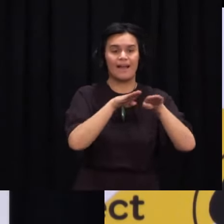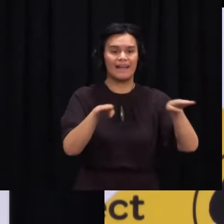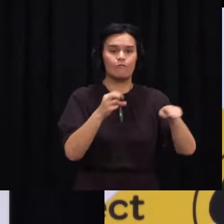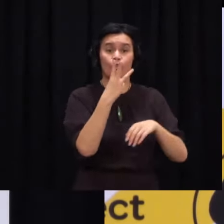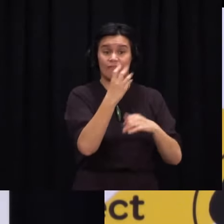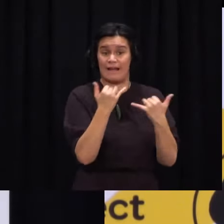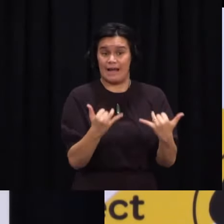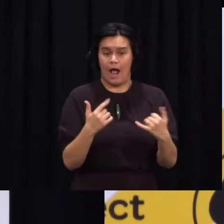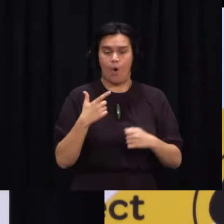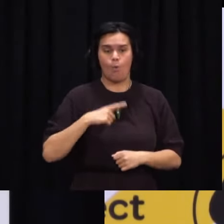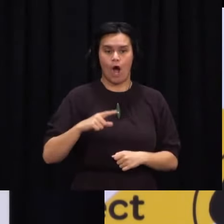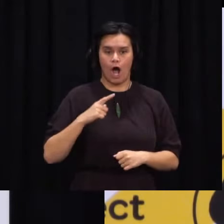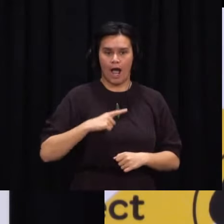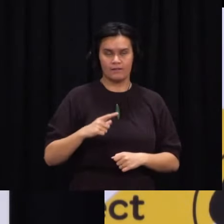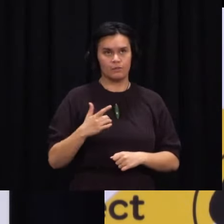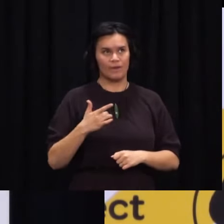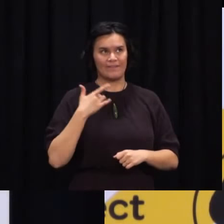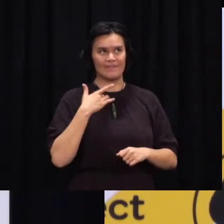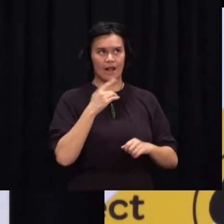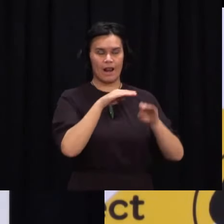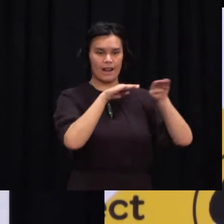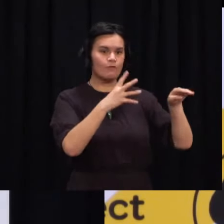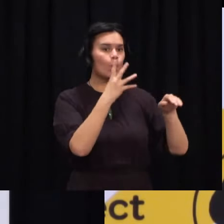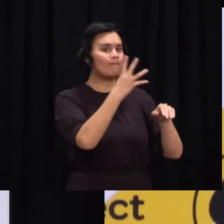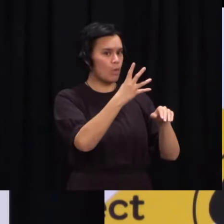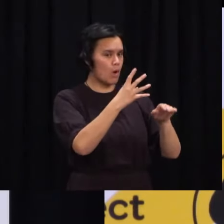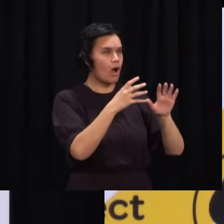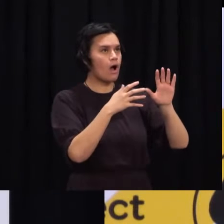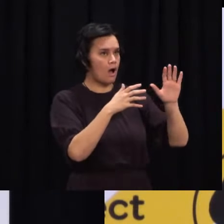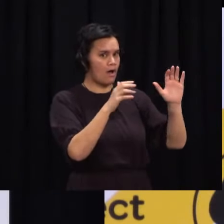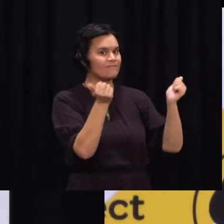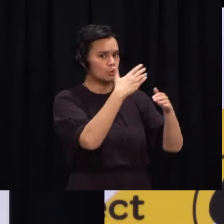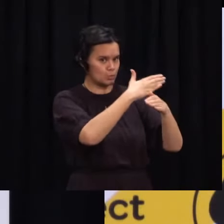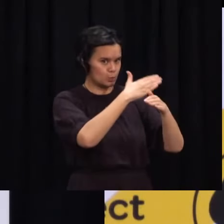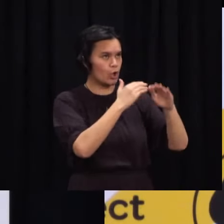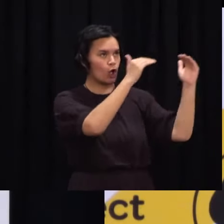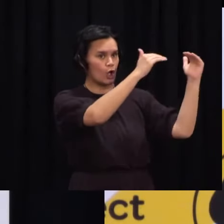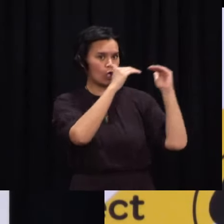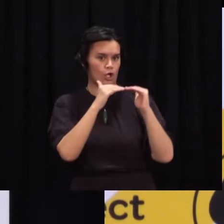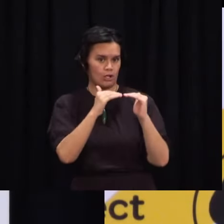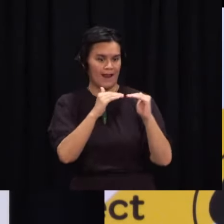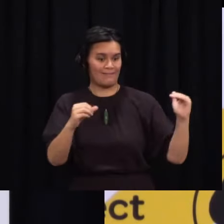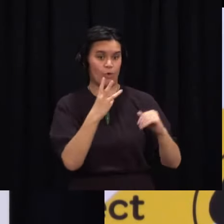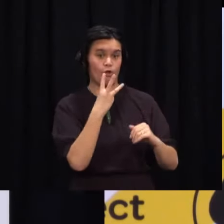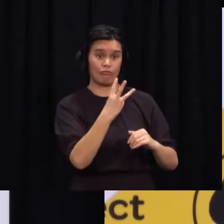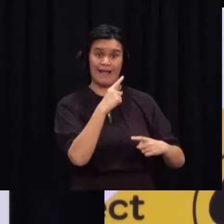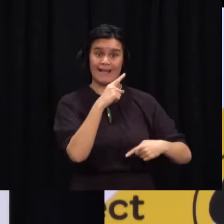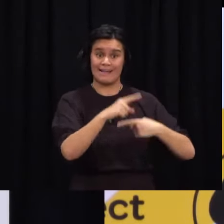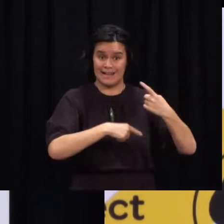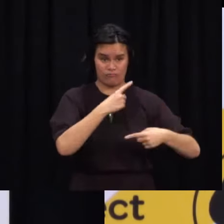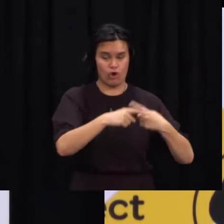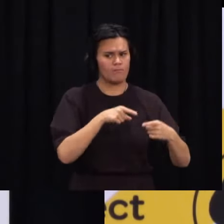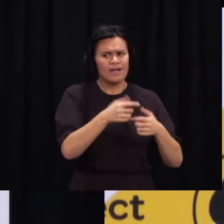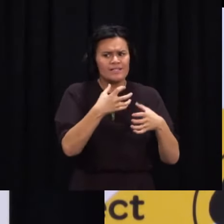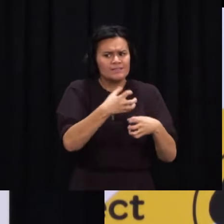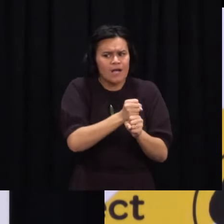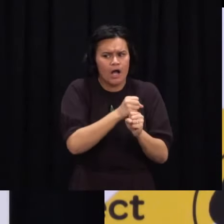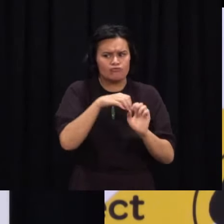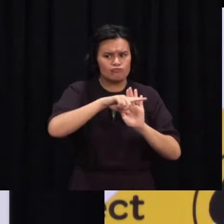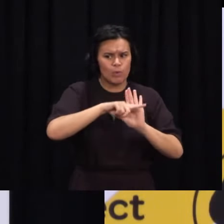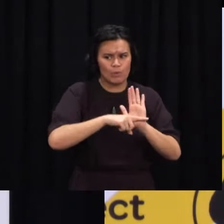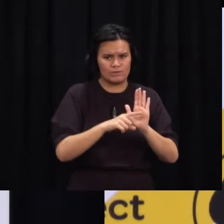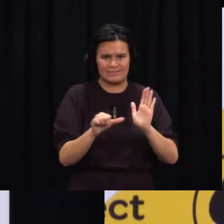and so our belief is this still is absolutely a legitimate tool in our Stamp It Out strategy, and that's why we will be there for that length